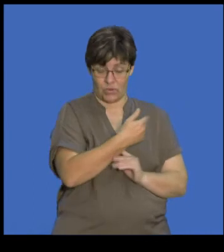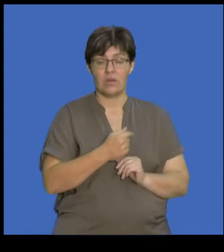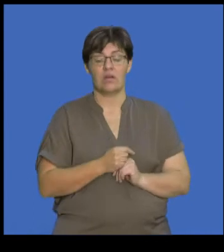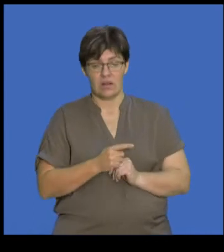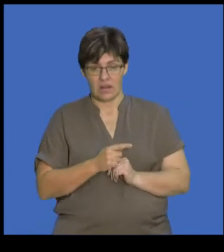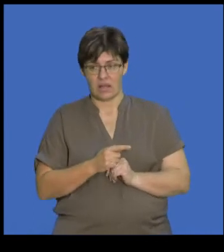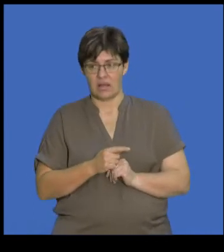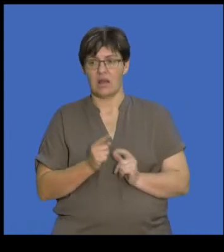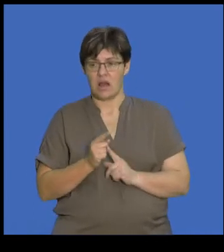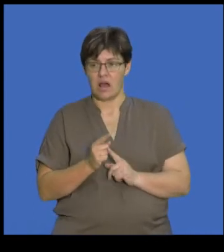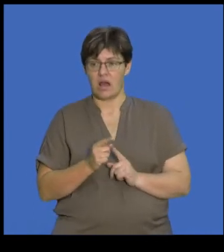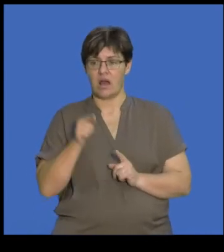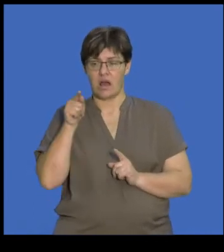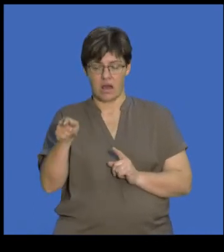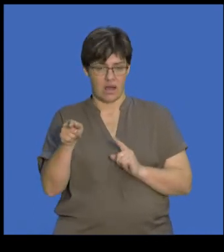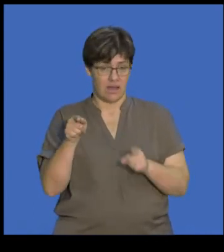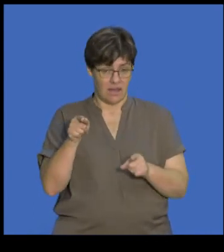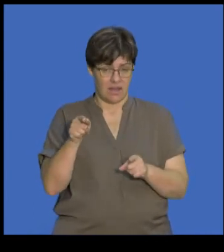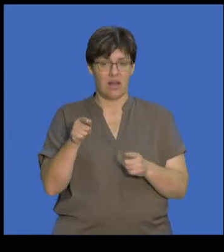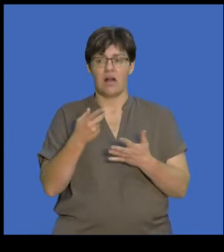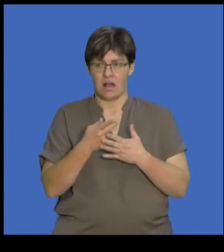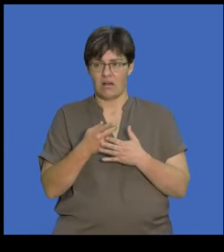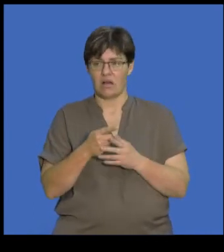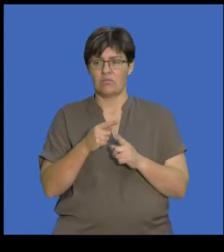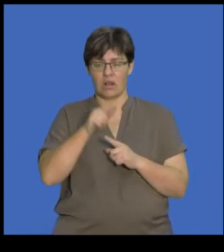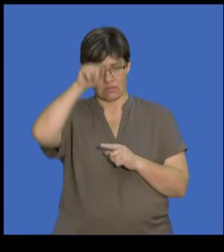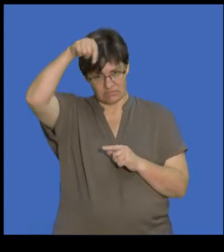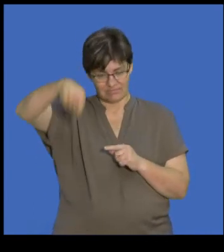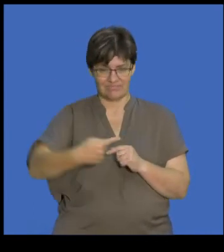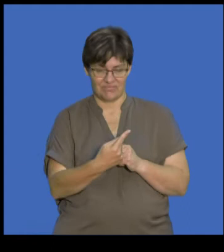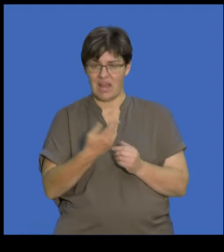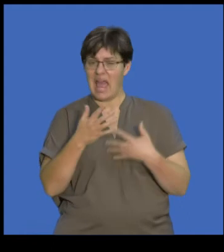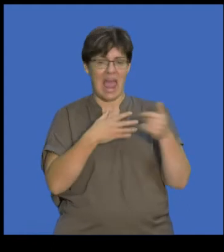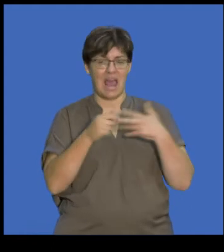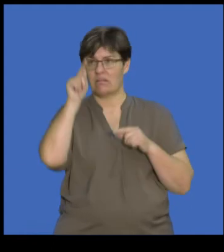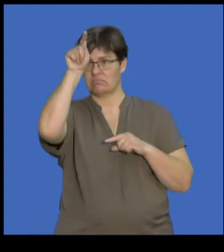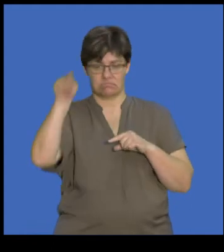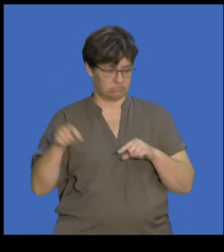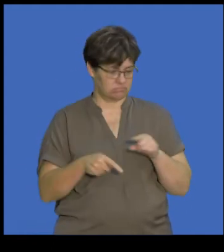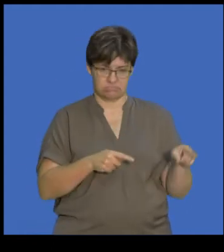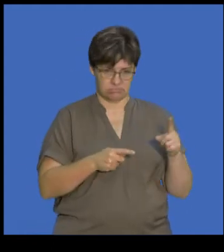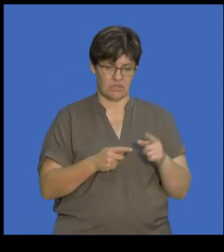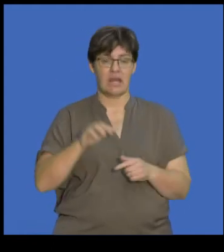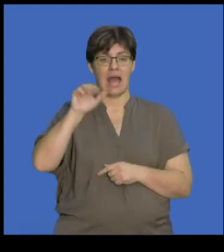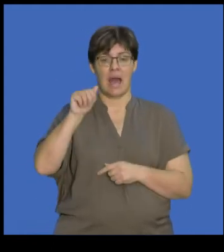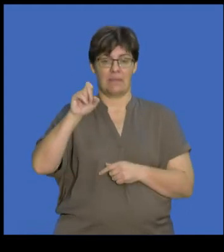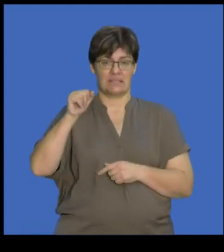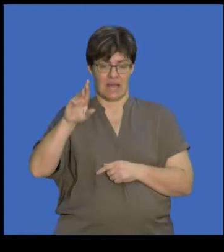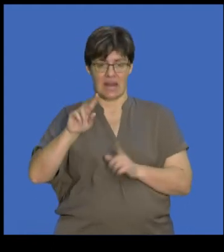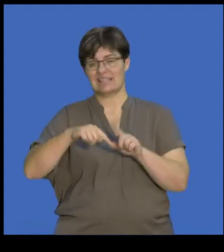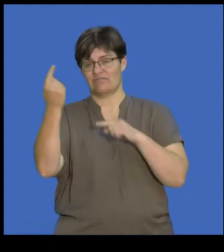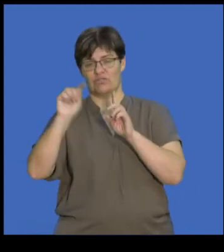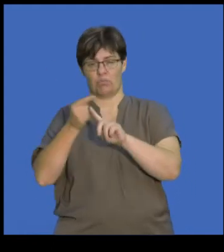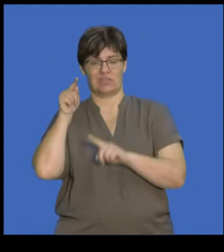that passes through the light bulb is actually the current that will pass through at any point. So we've connected the ammeter at a different point,